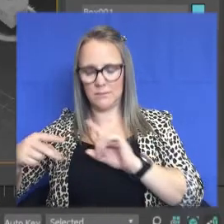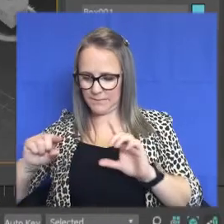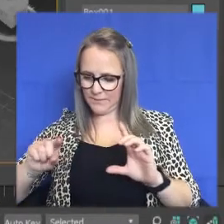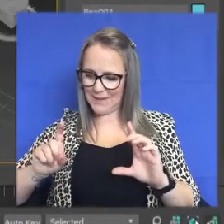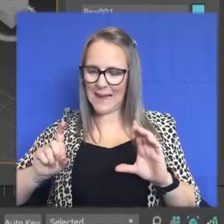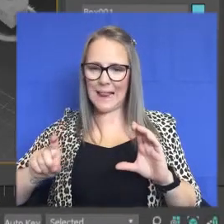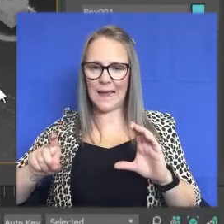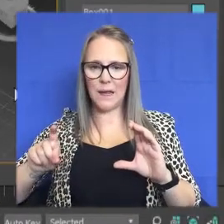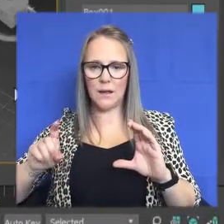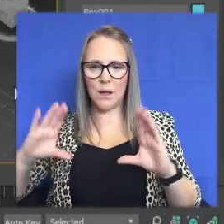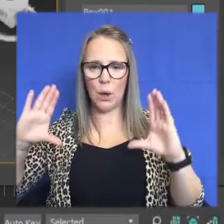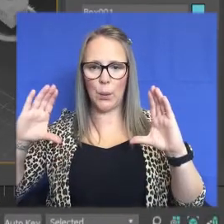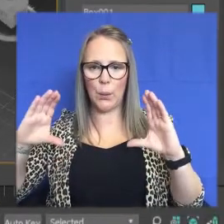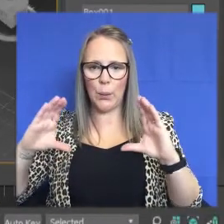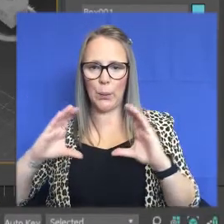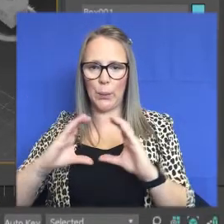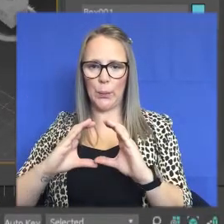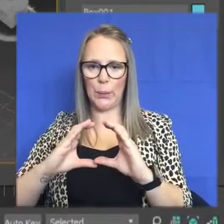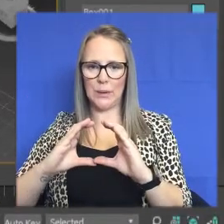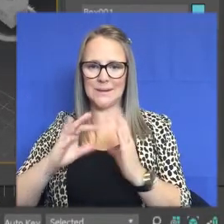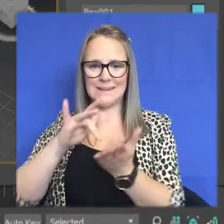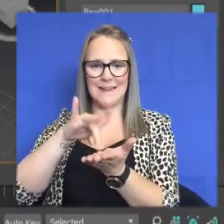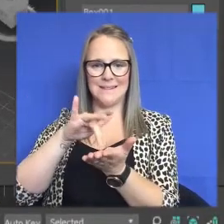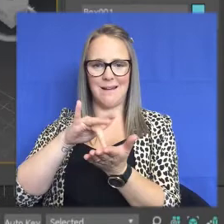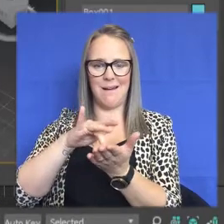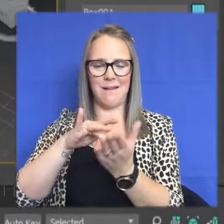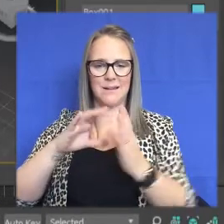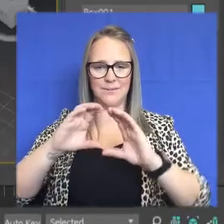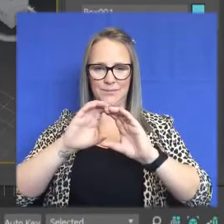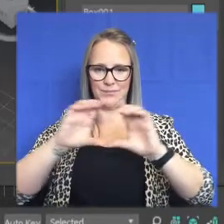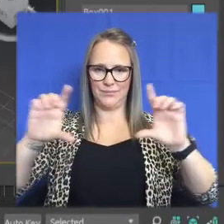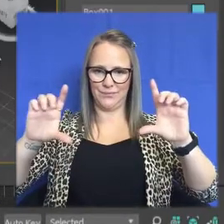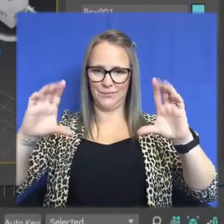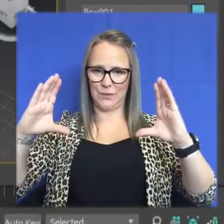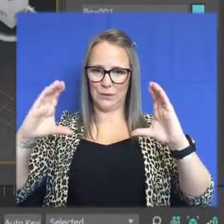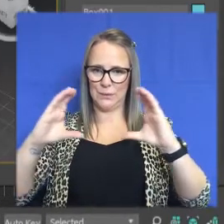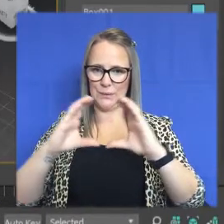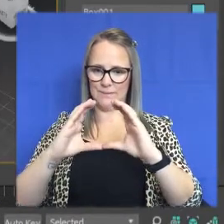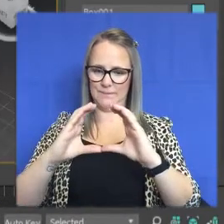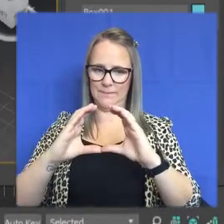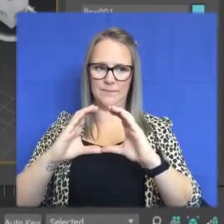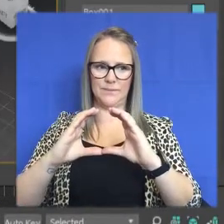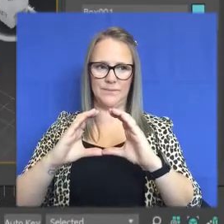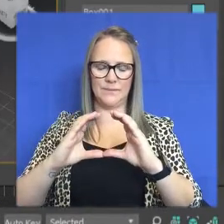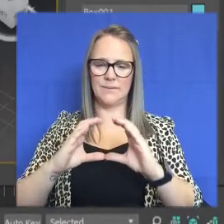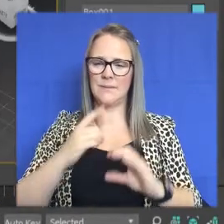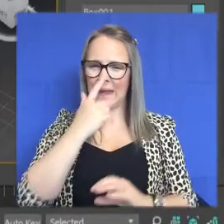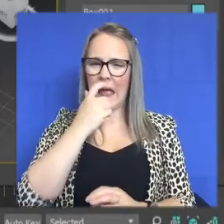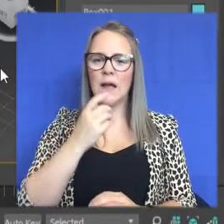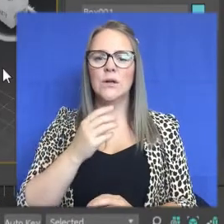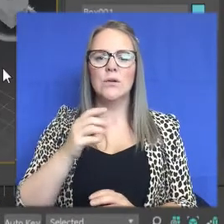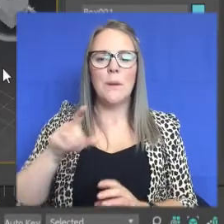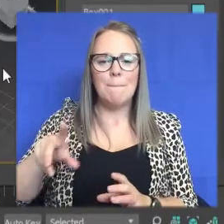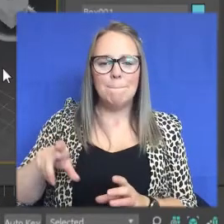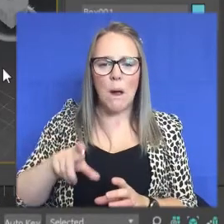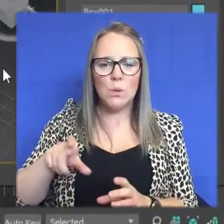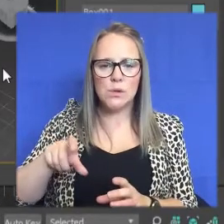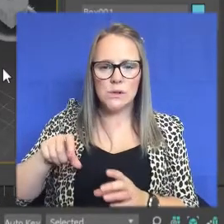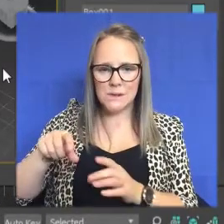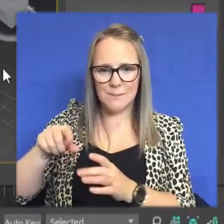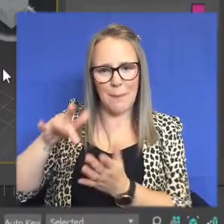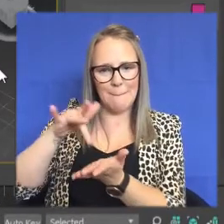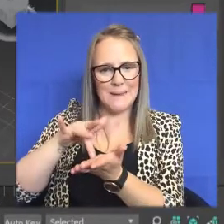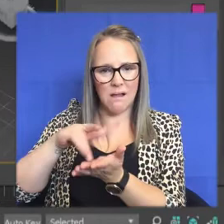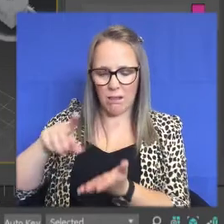the bottom. And all it does is just kind of help central everything out into our viewports. We can use the roller function within the mouse